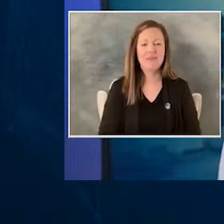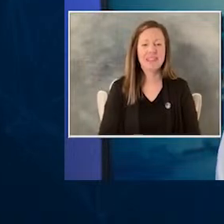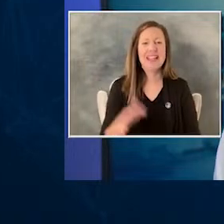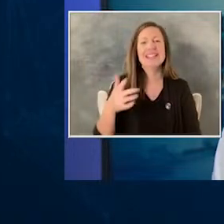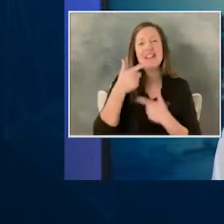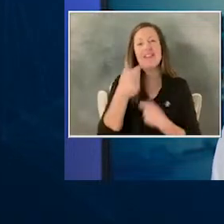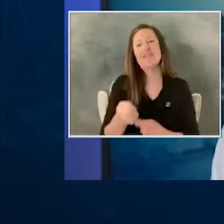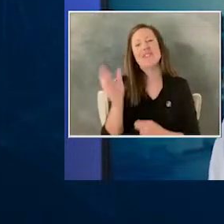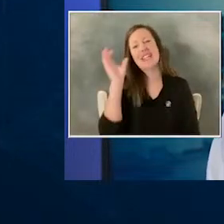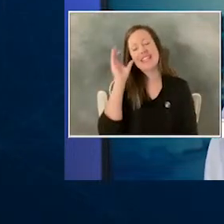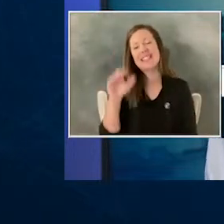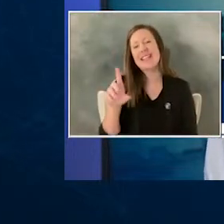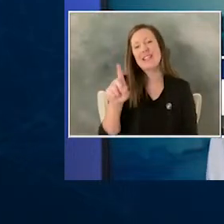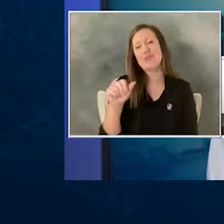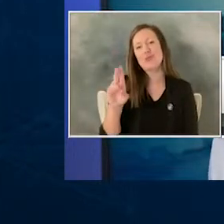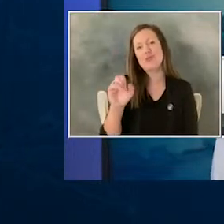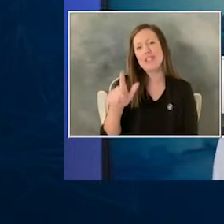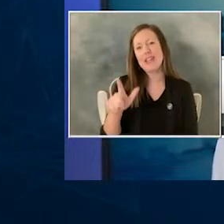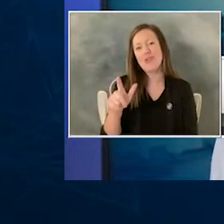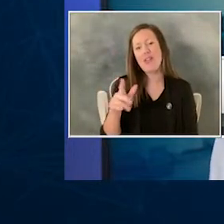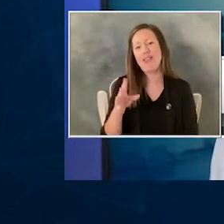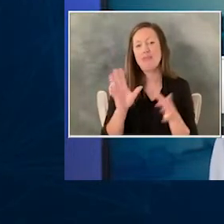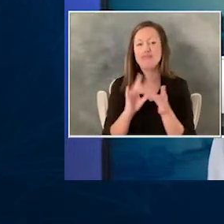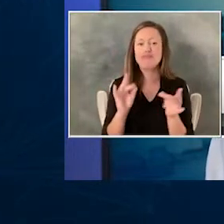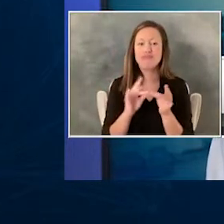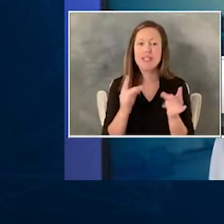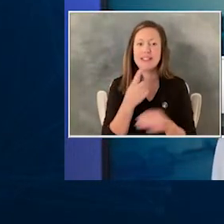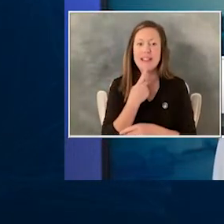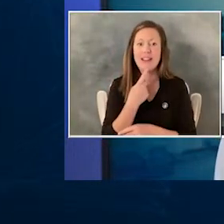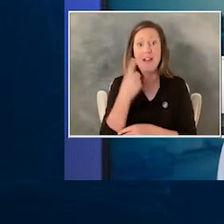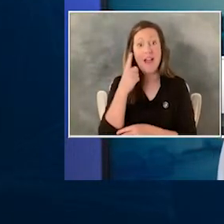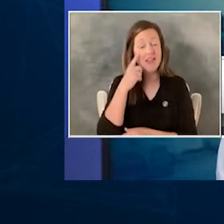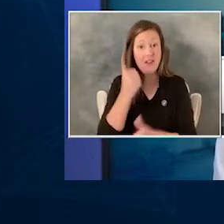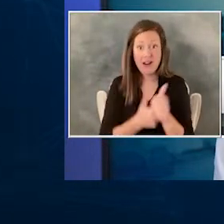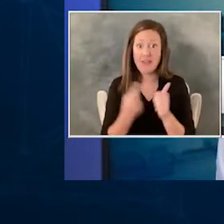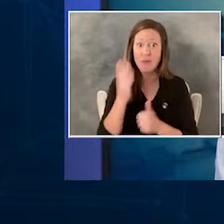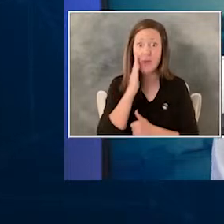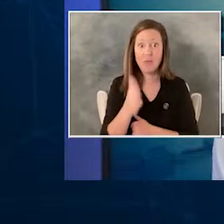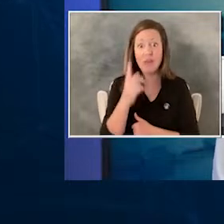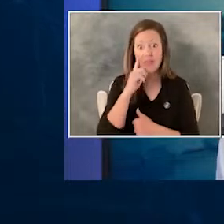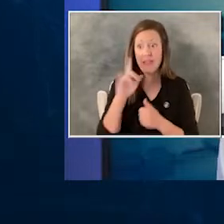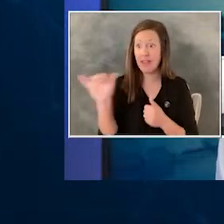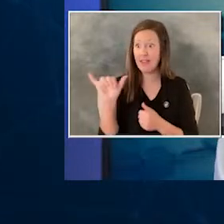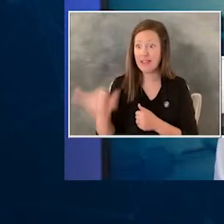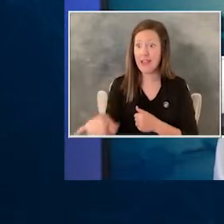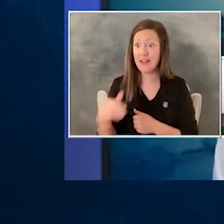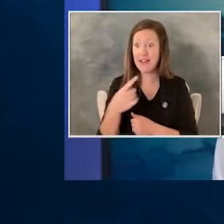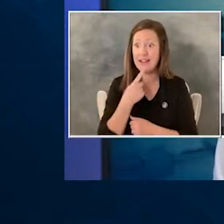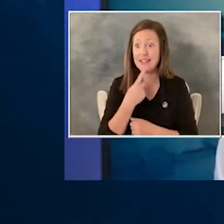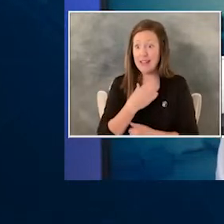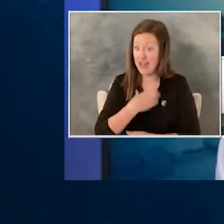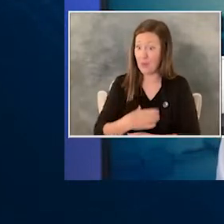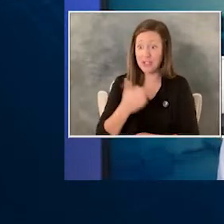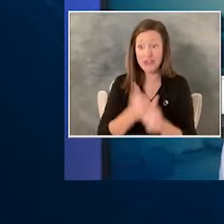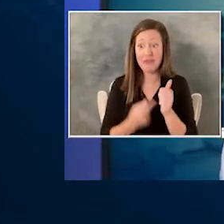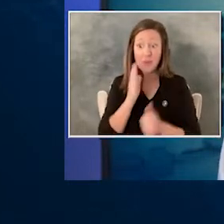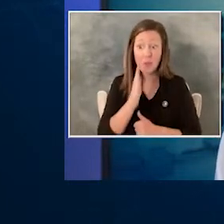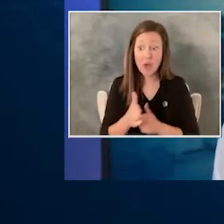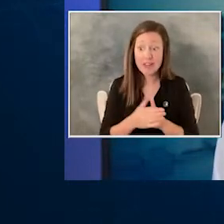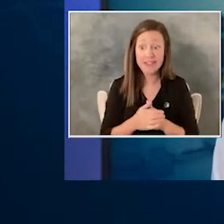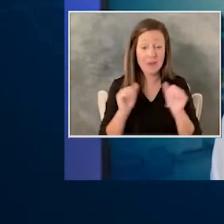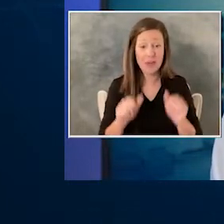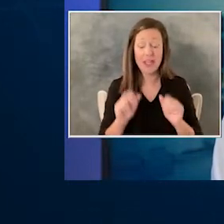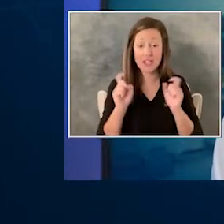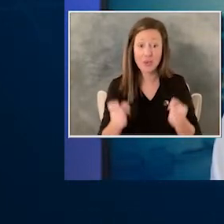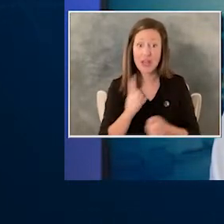talk, saying, I thought everybody would think like this, and I was like, I wish everybody would think like this, that we could donate a kidney, because it's not common. His